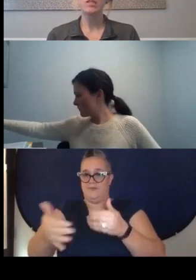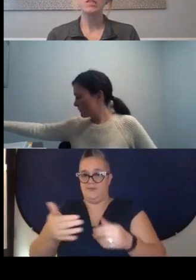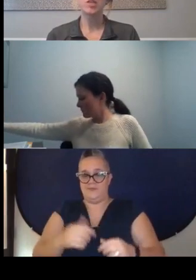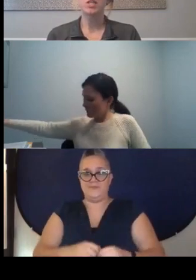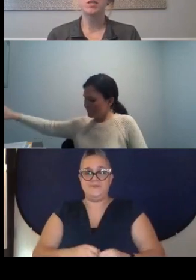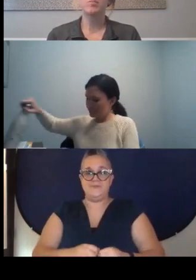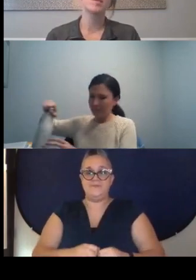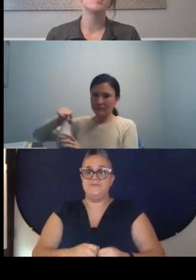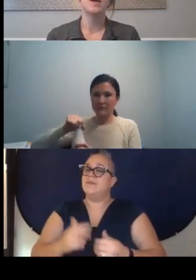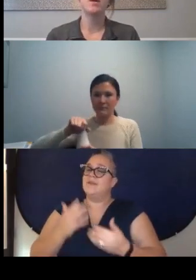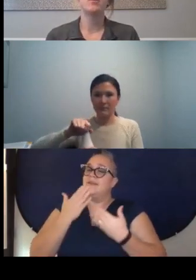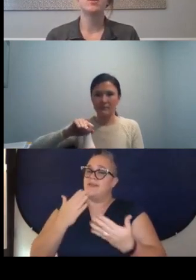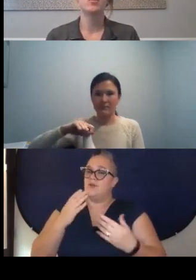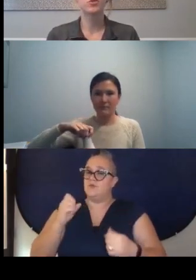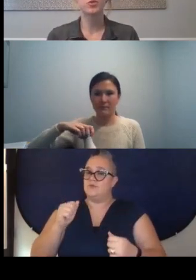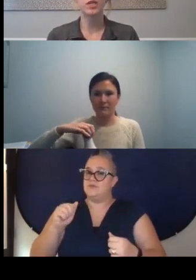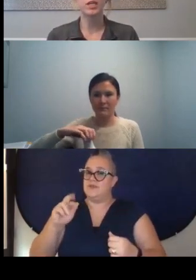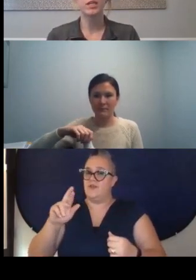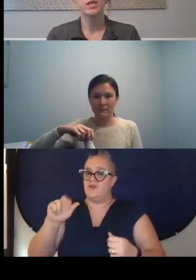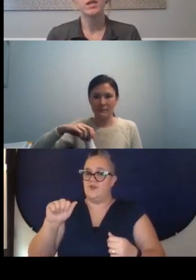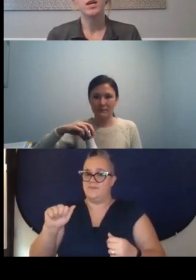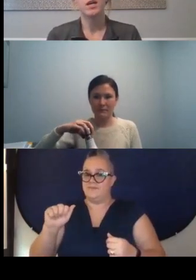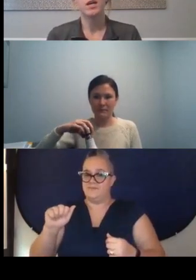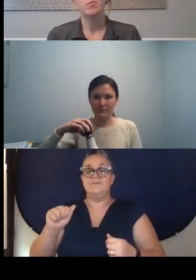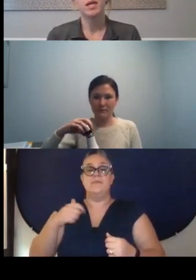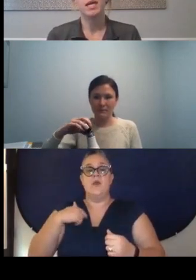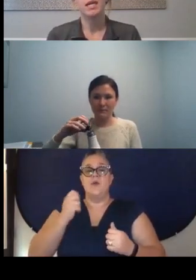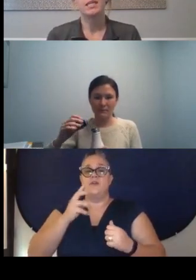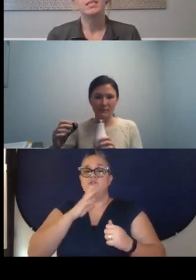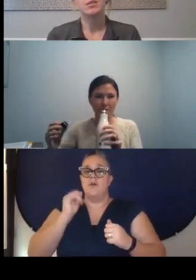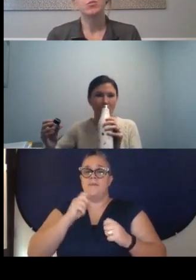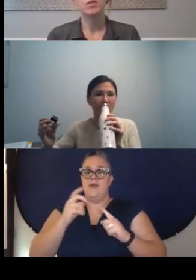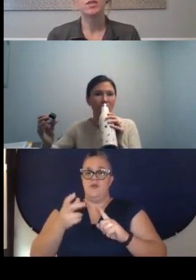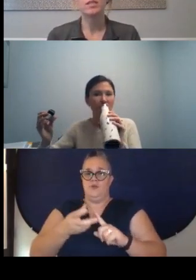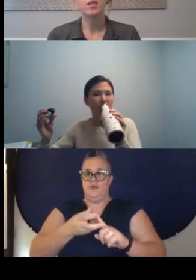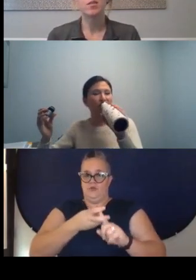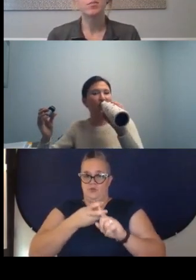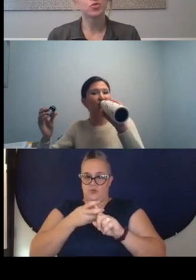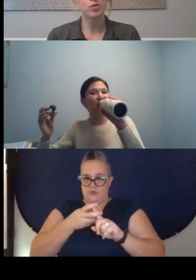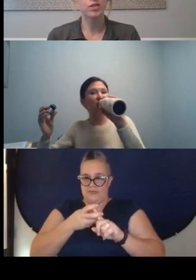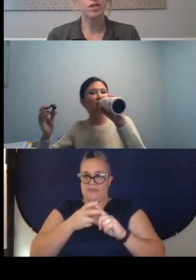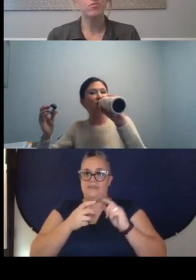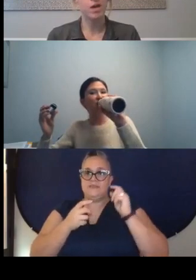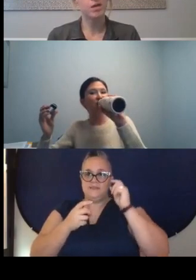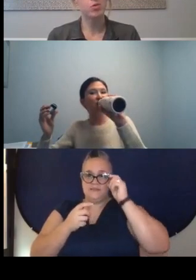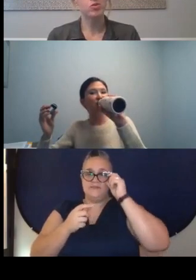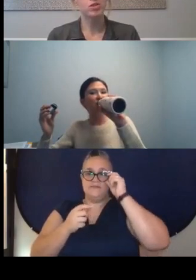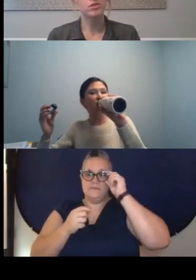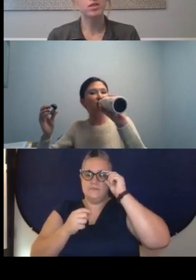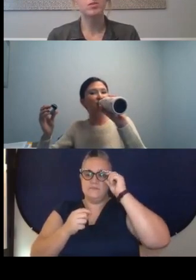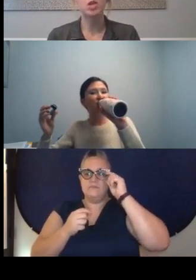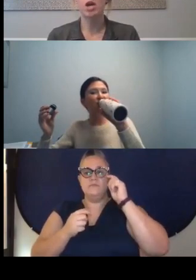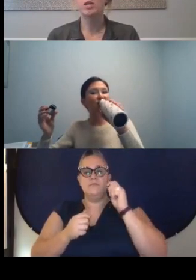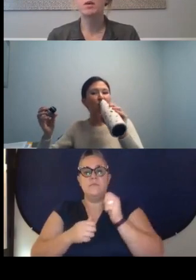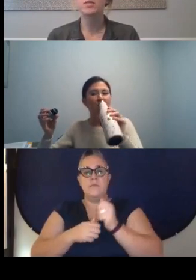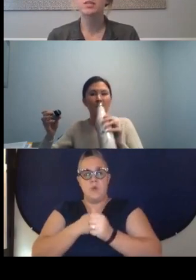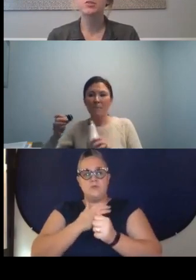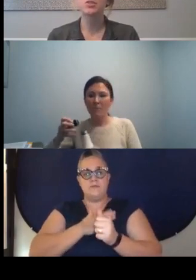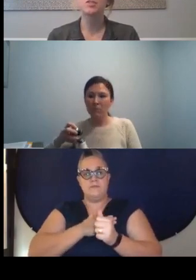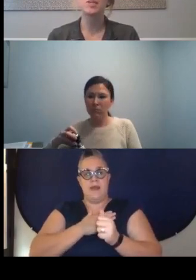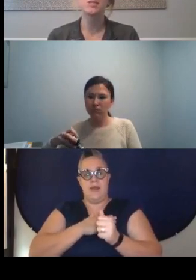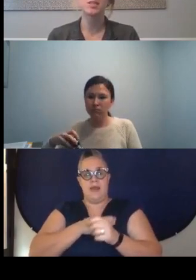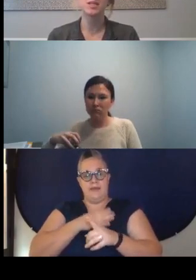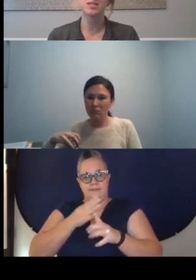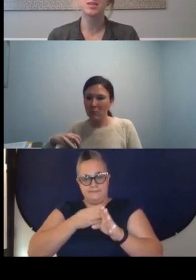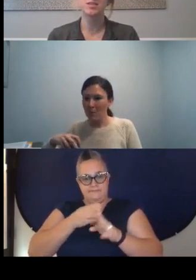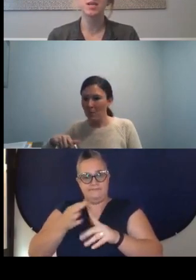So I wanted to talk a little bit about recruiting. And with this, the majority of my portion is going to be talking about